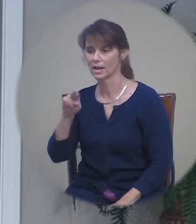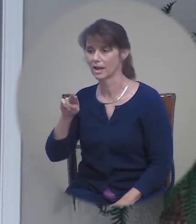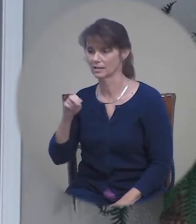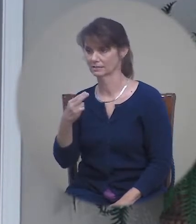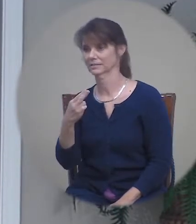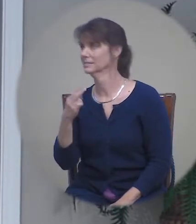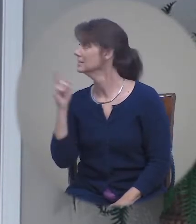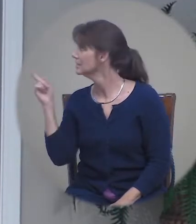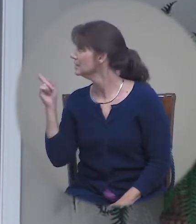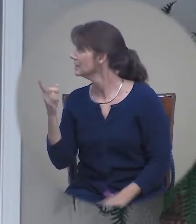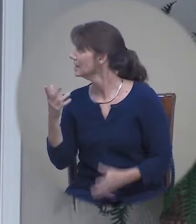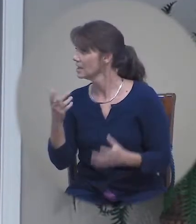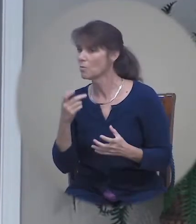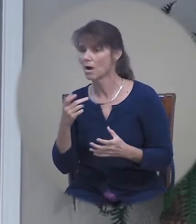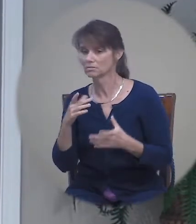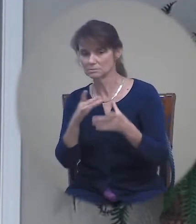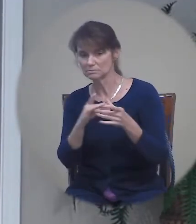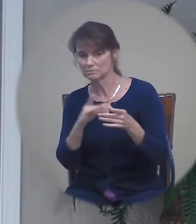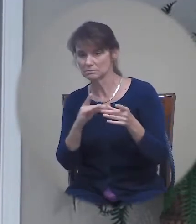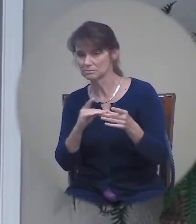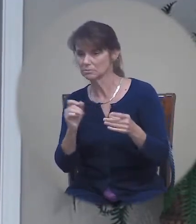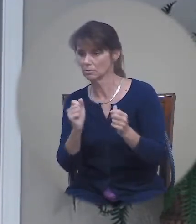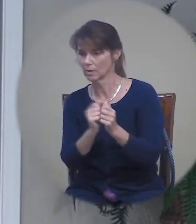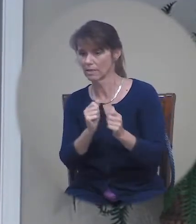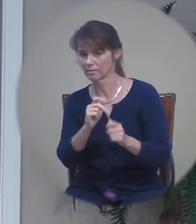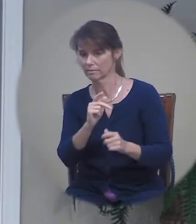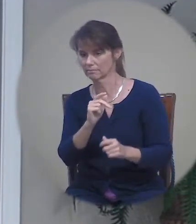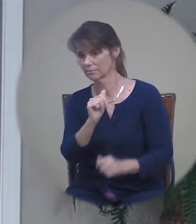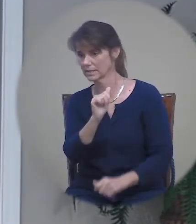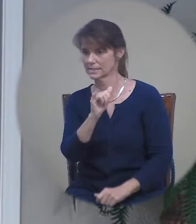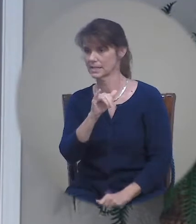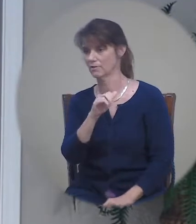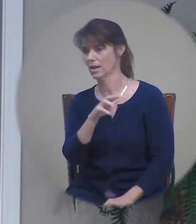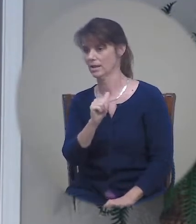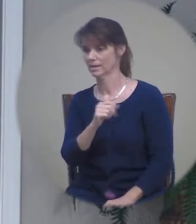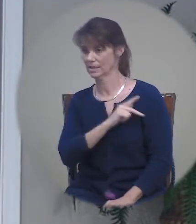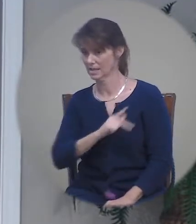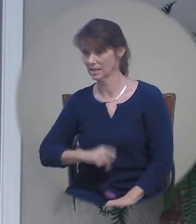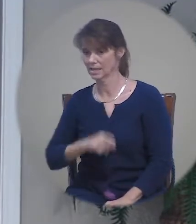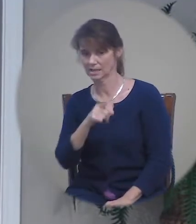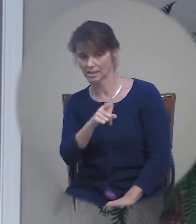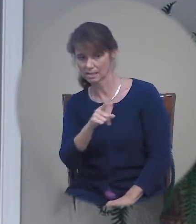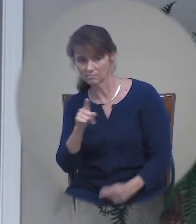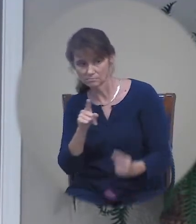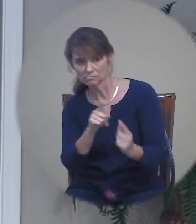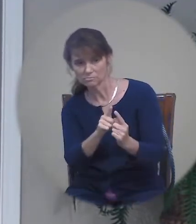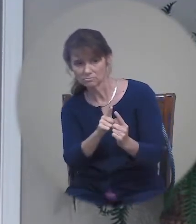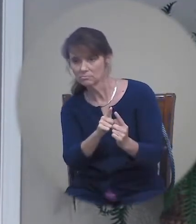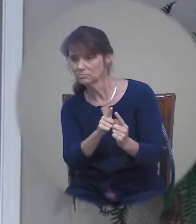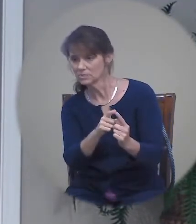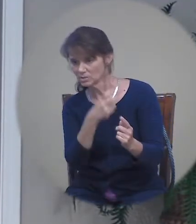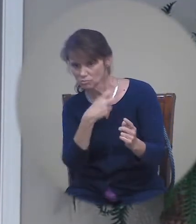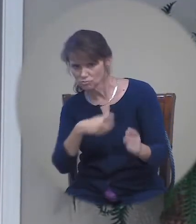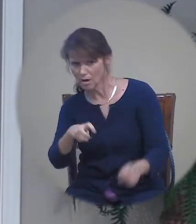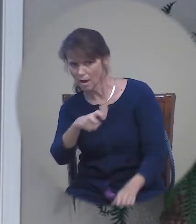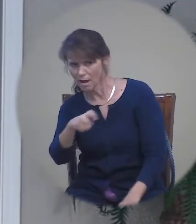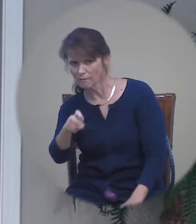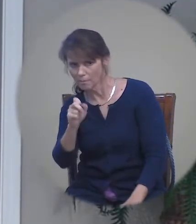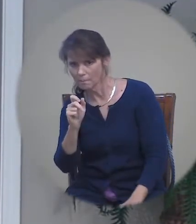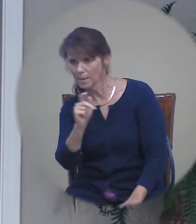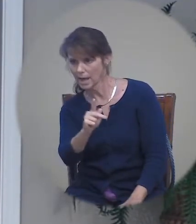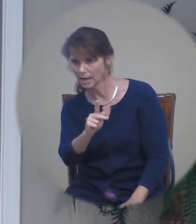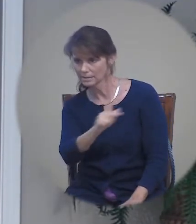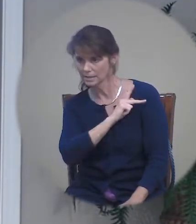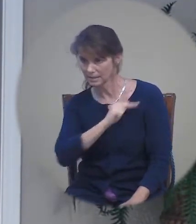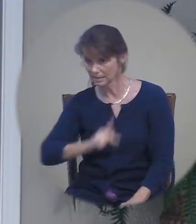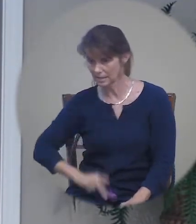this information to King Sennacherib. And he's not in Lachish anymore, but he had gone down to Libnah, so he had to travel further on down to